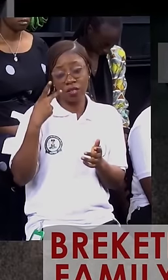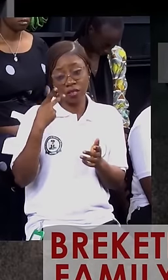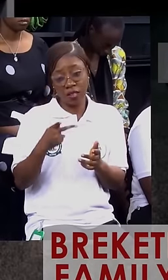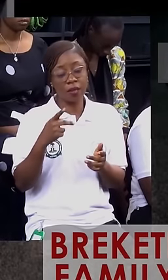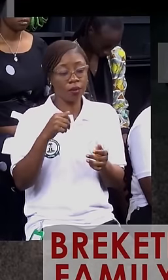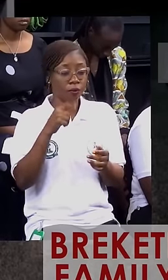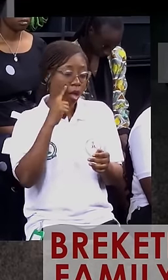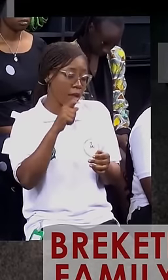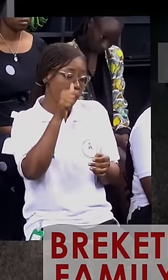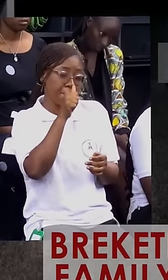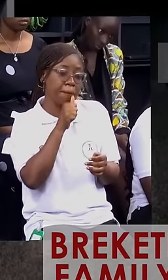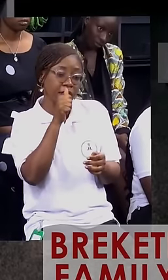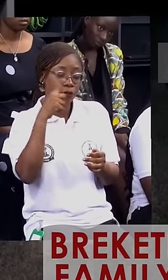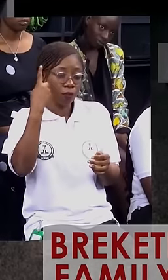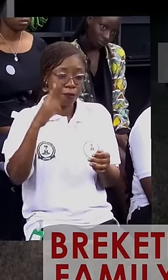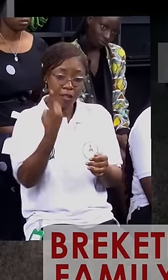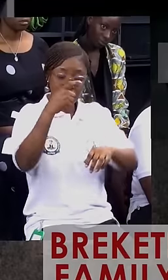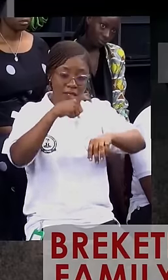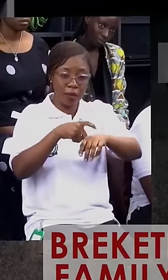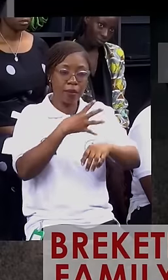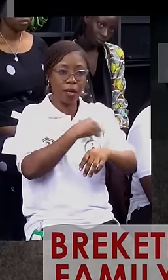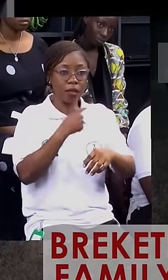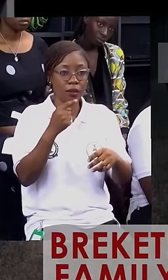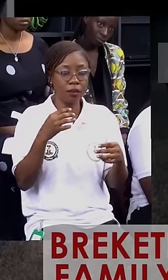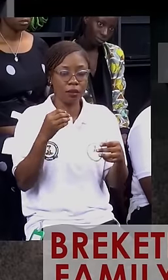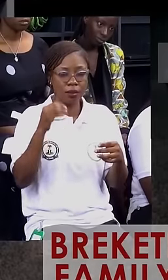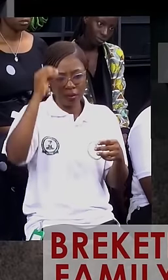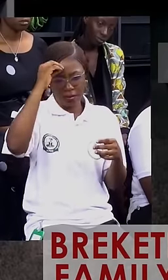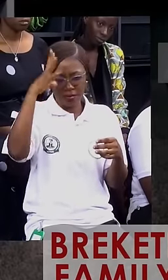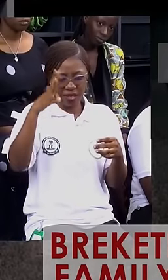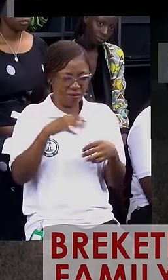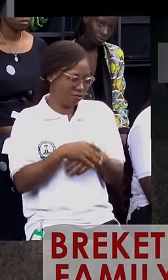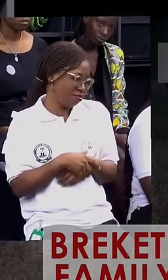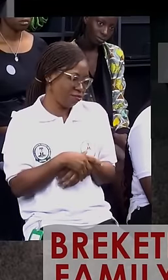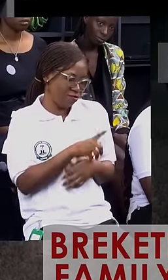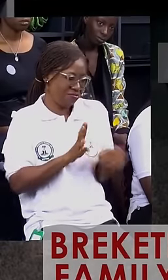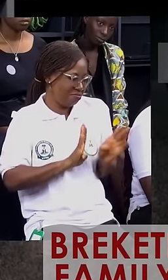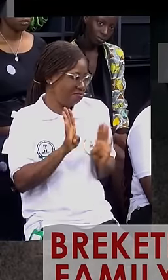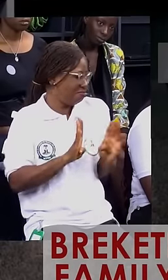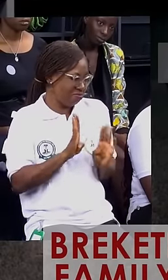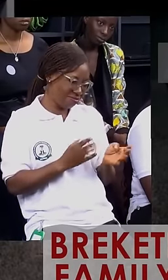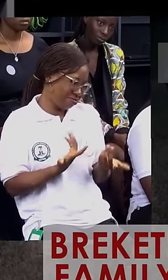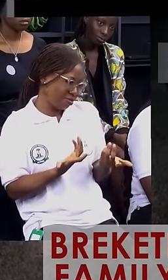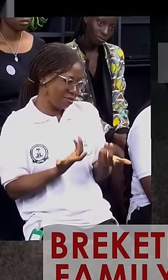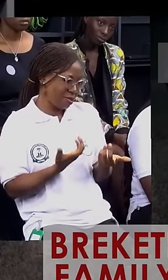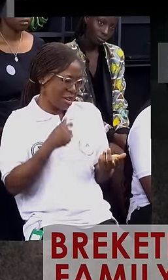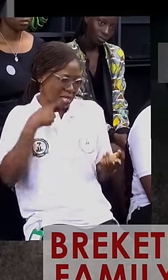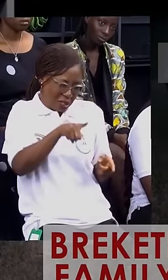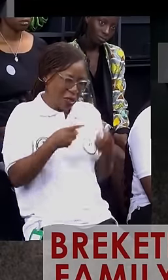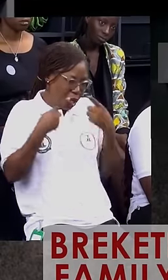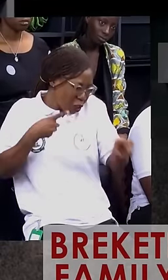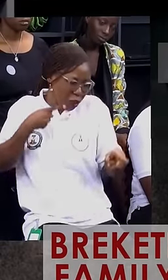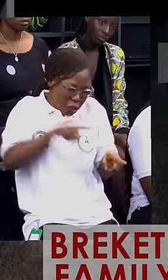receiving a patient in the hospital for the first time and the man is abnormal. The wife tells you, this man has been insulting everybody, he has